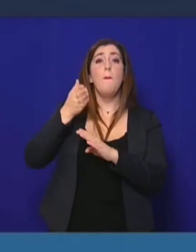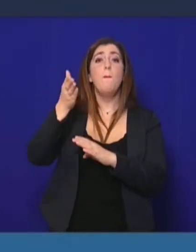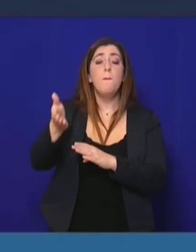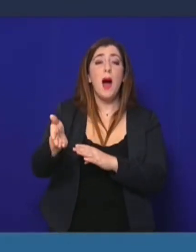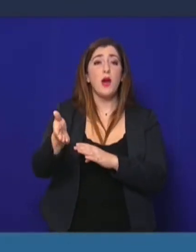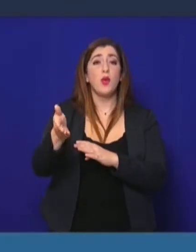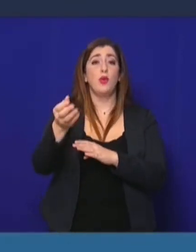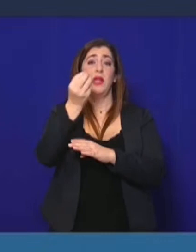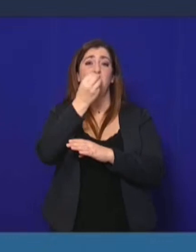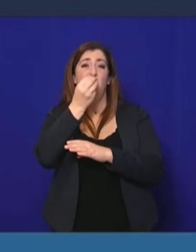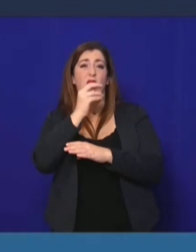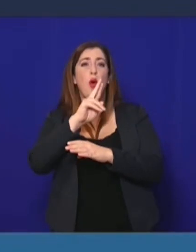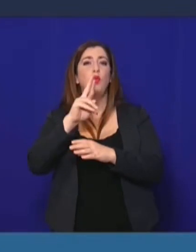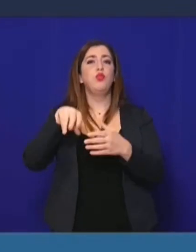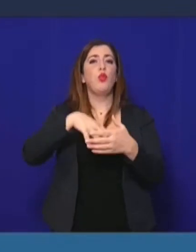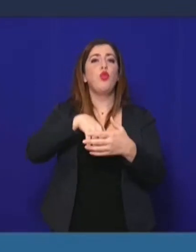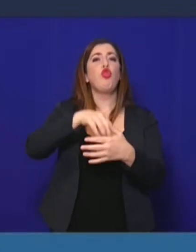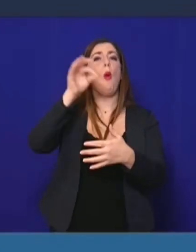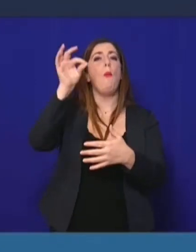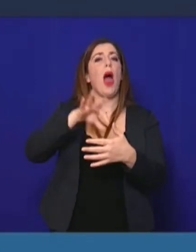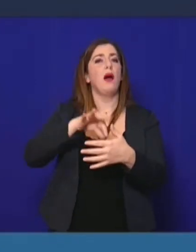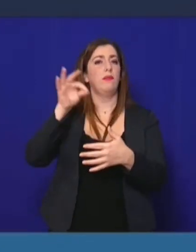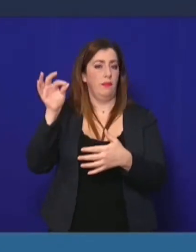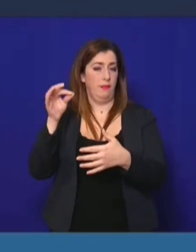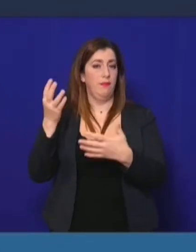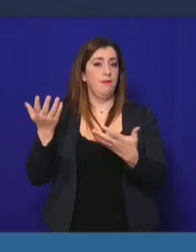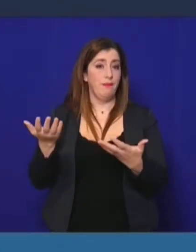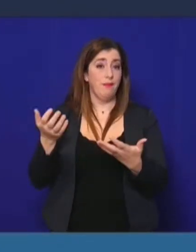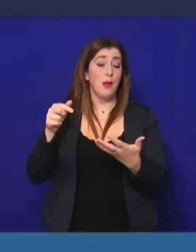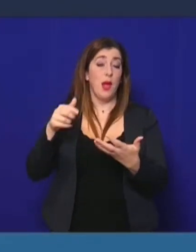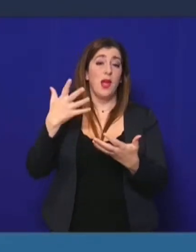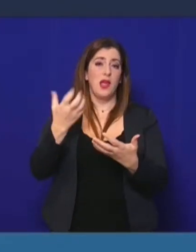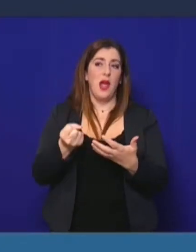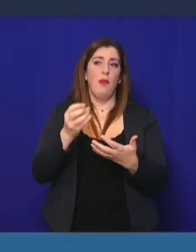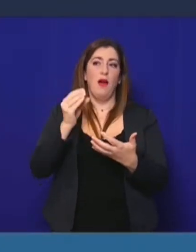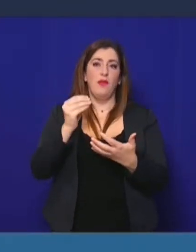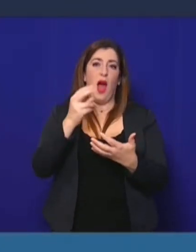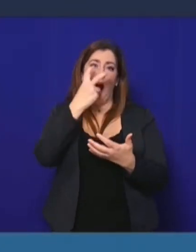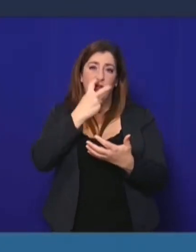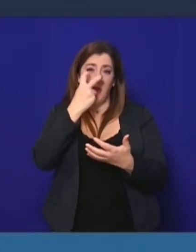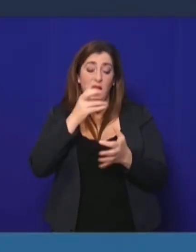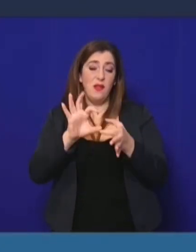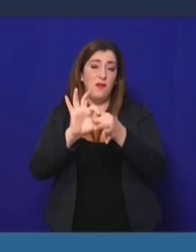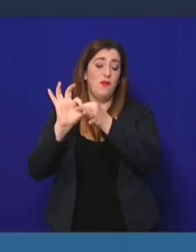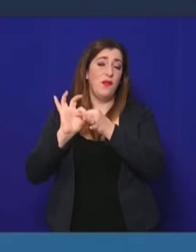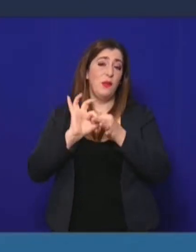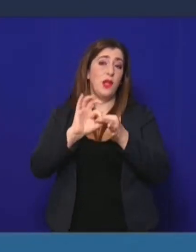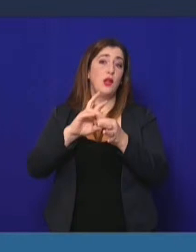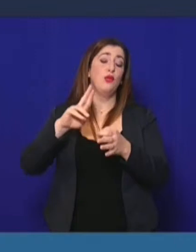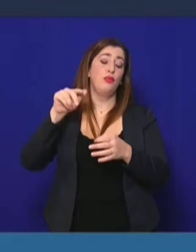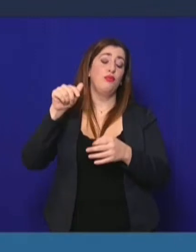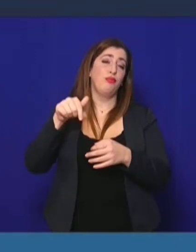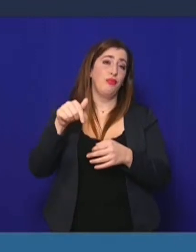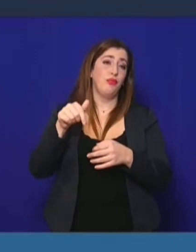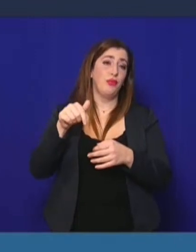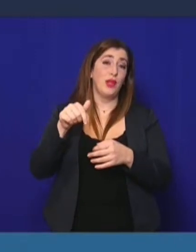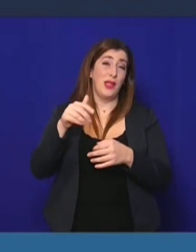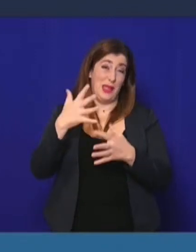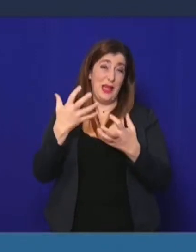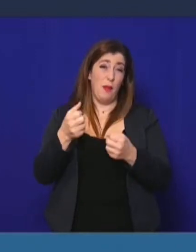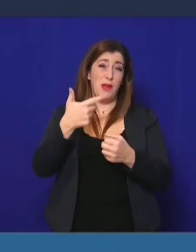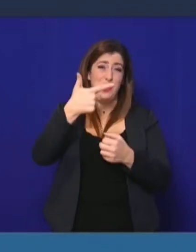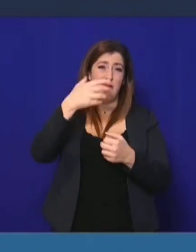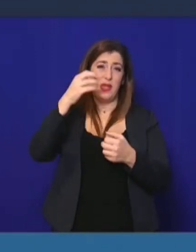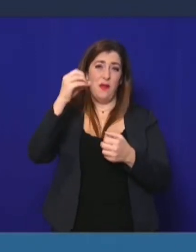ikla fl-istess ħin fejn kienu numru ta' anzjani flimkien. Infatti, kellna madwar 70 anzjan li propju